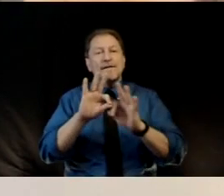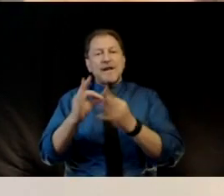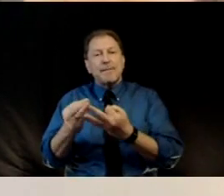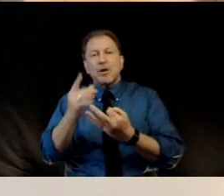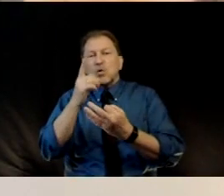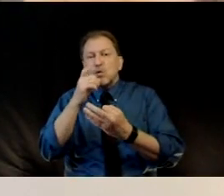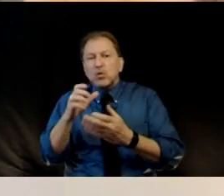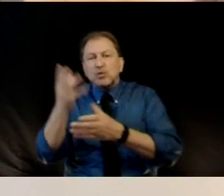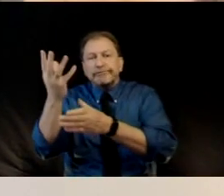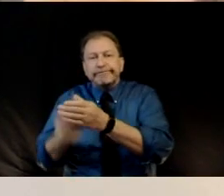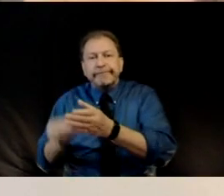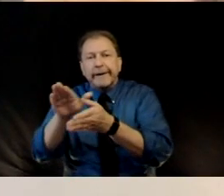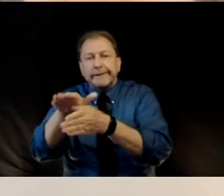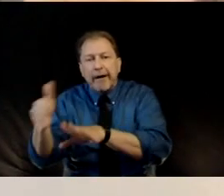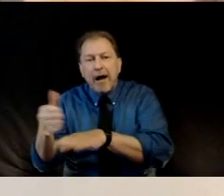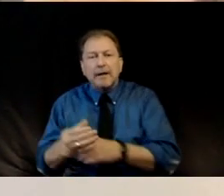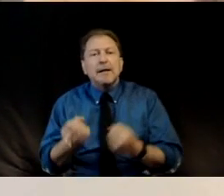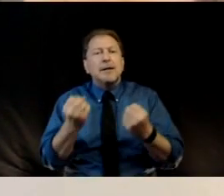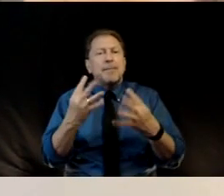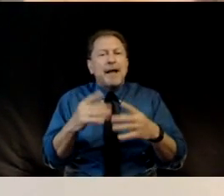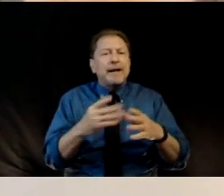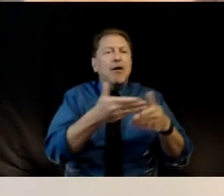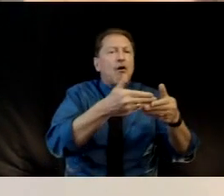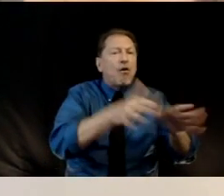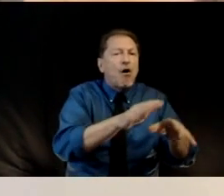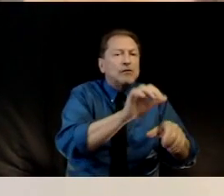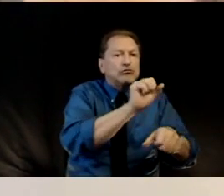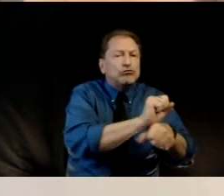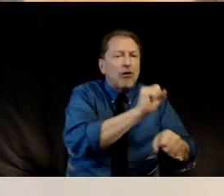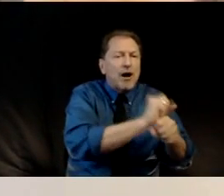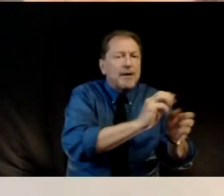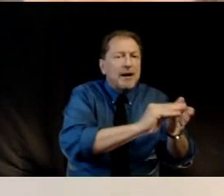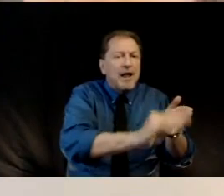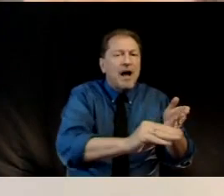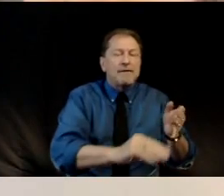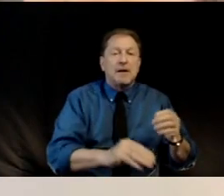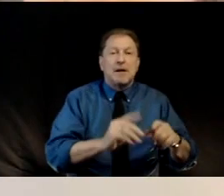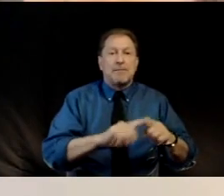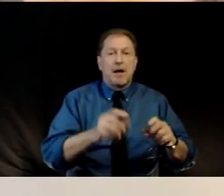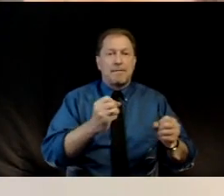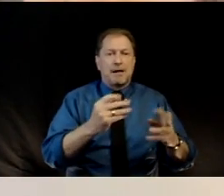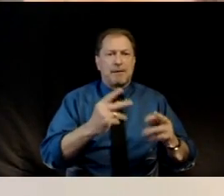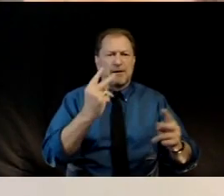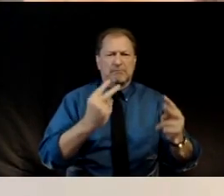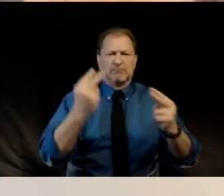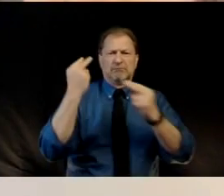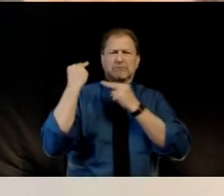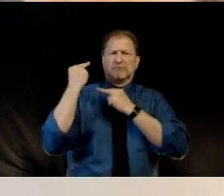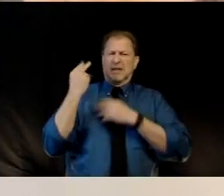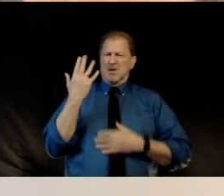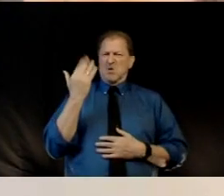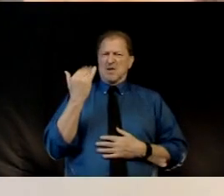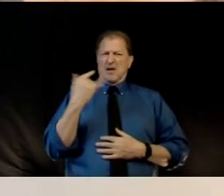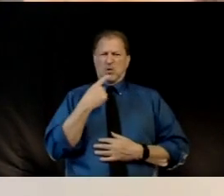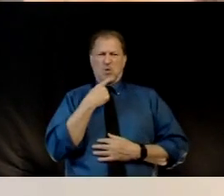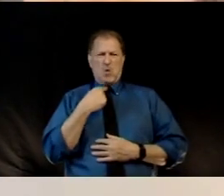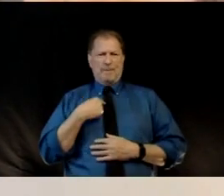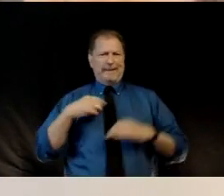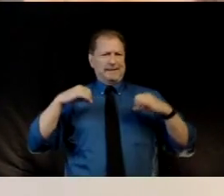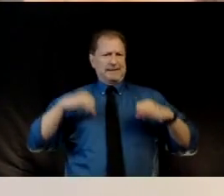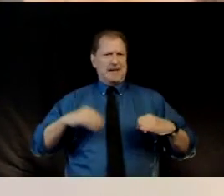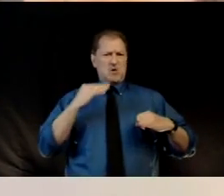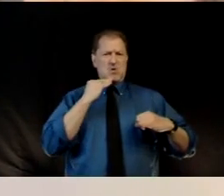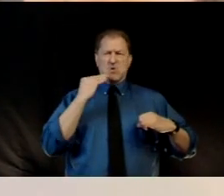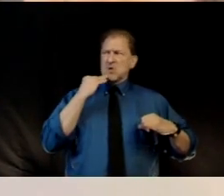lost jobs. But I know a lot of you will also look back on this and wonder why we had to stay at home since nothing awful